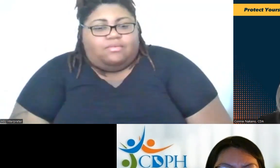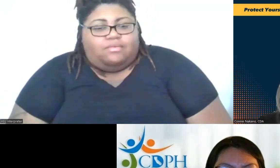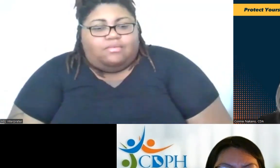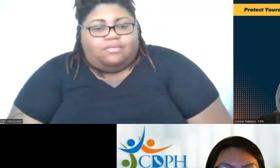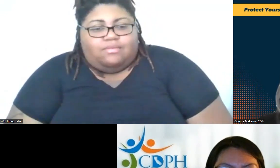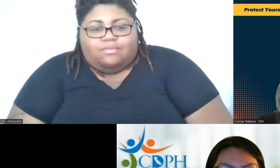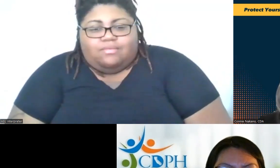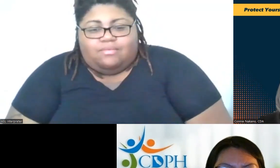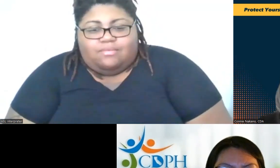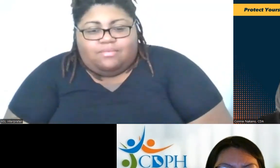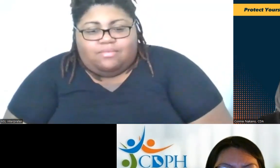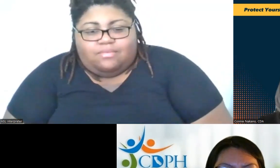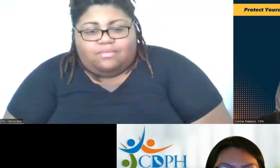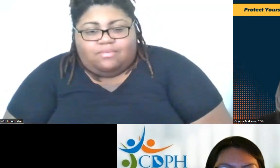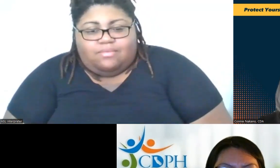Jocelyn, is your mic unmuted?